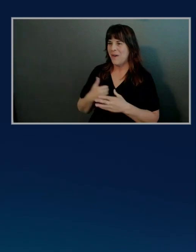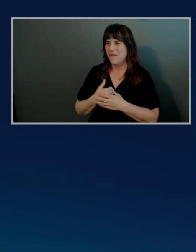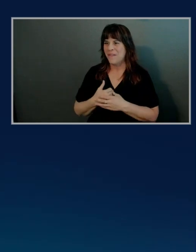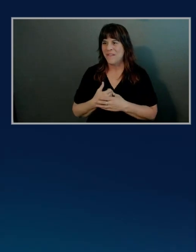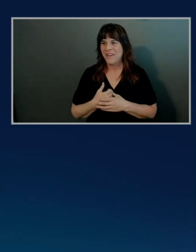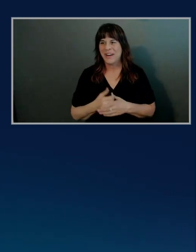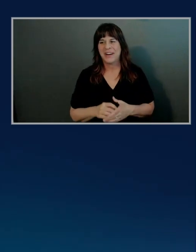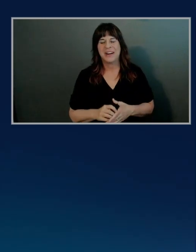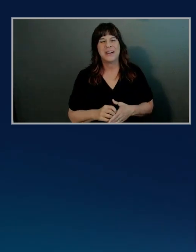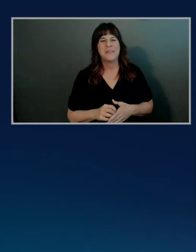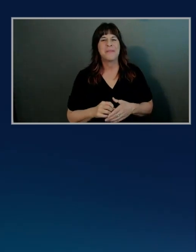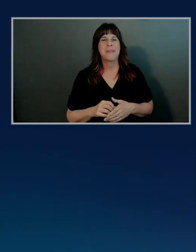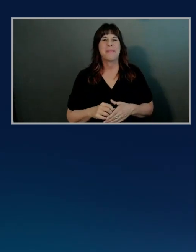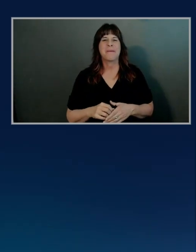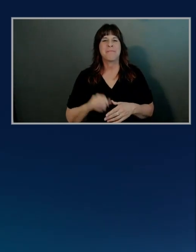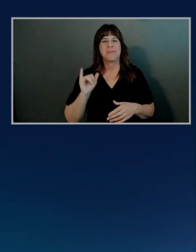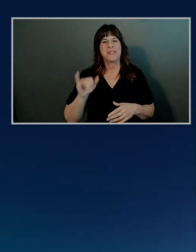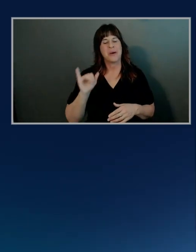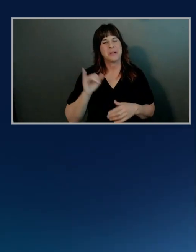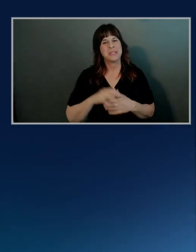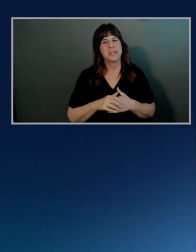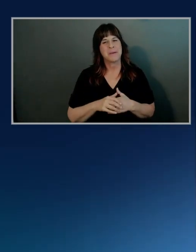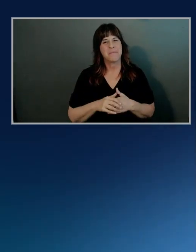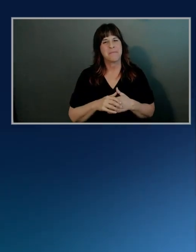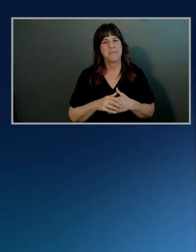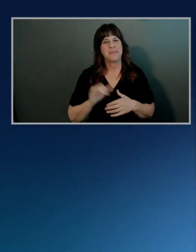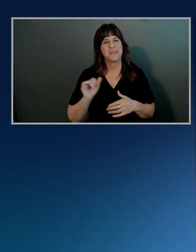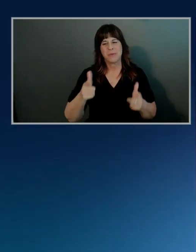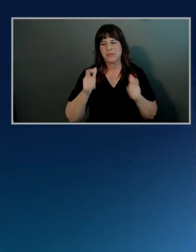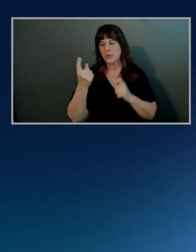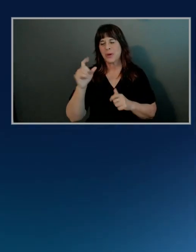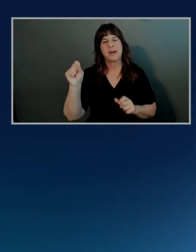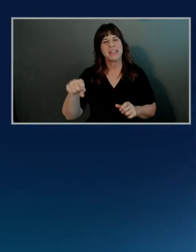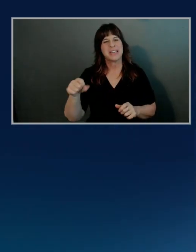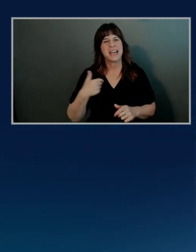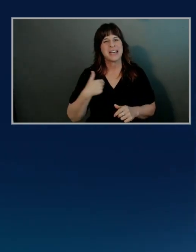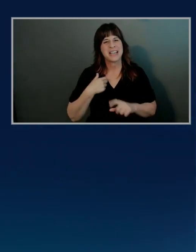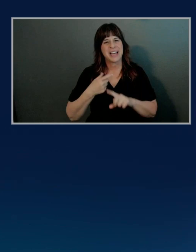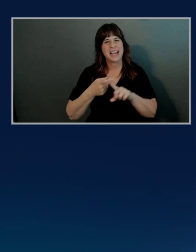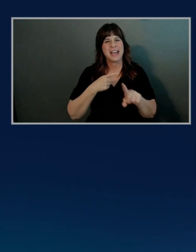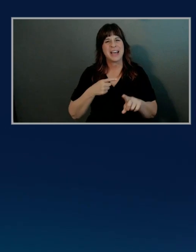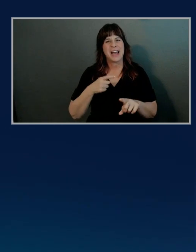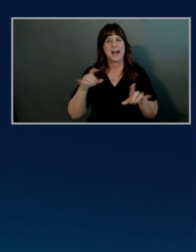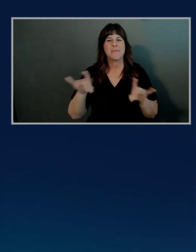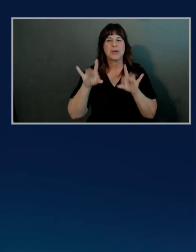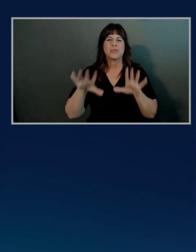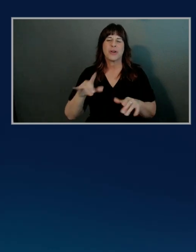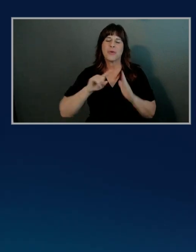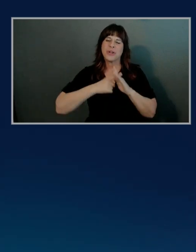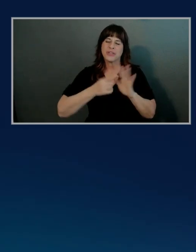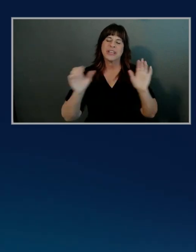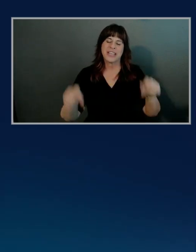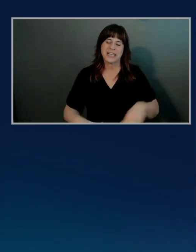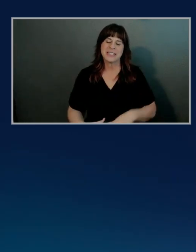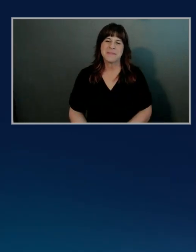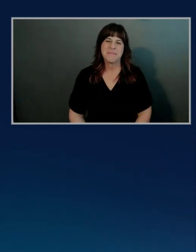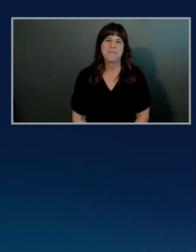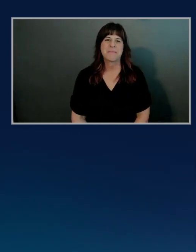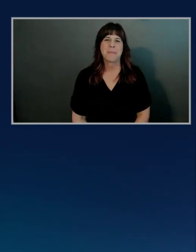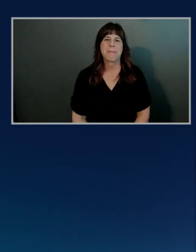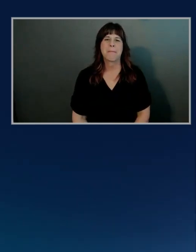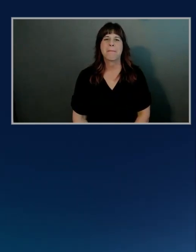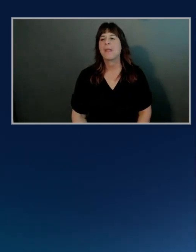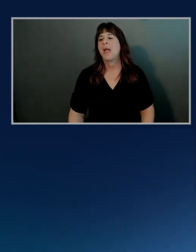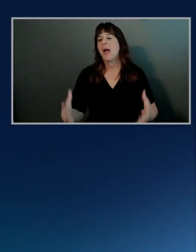so you know. There we go. That was a quick one. Yes, I am from Austria originally, yeah. Nice, nice, nice. And actually, fun fact,